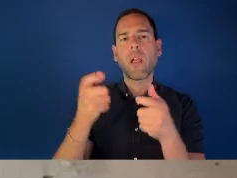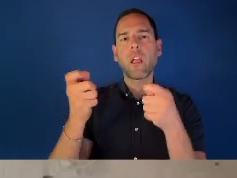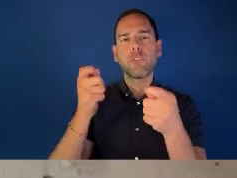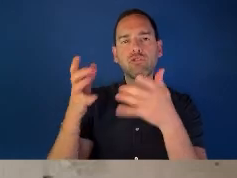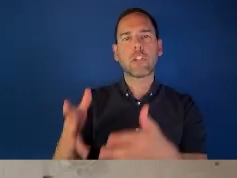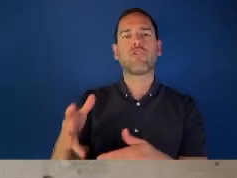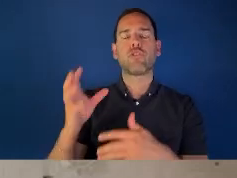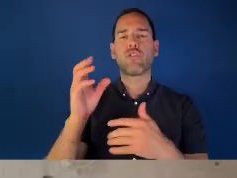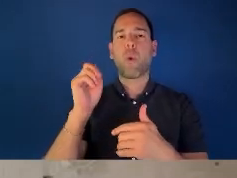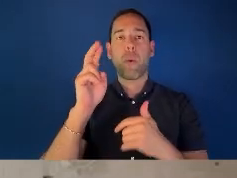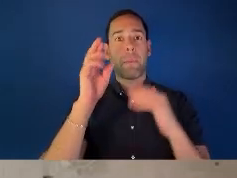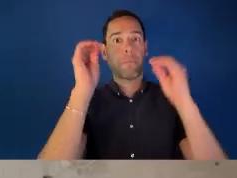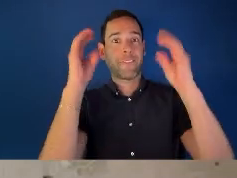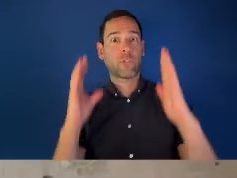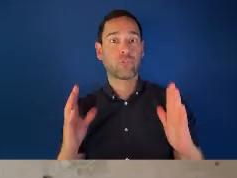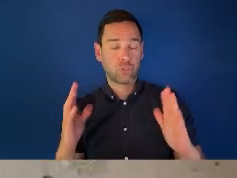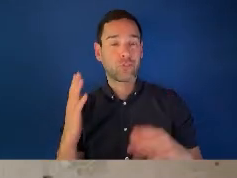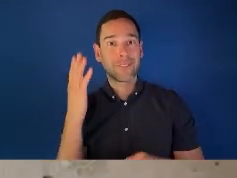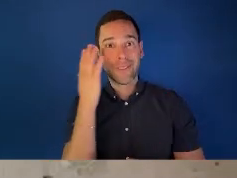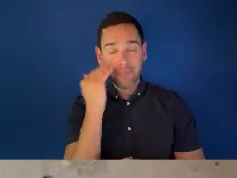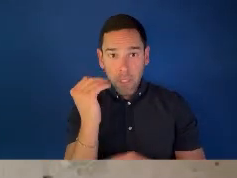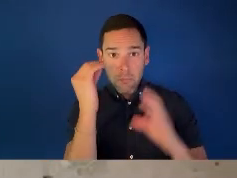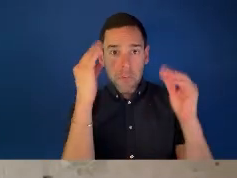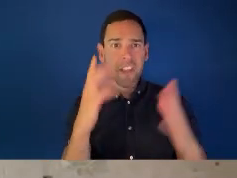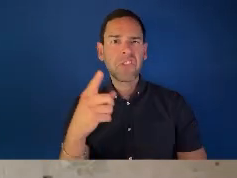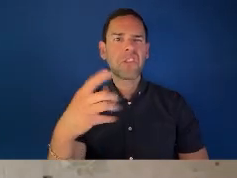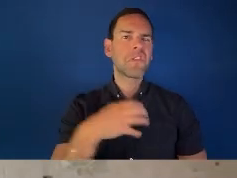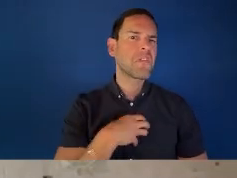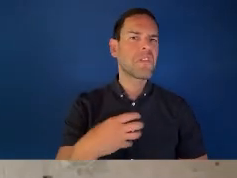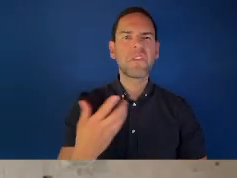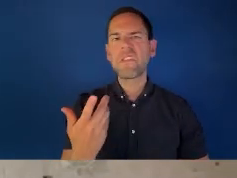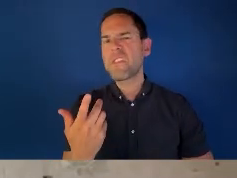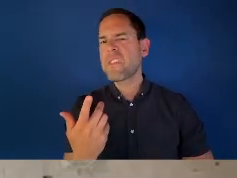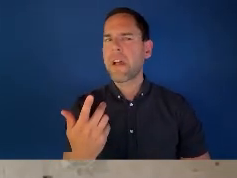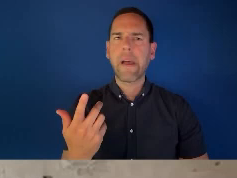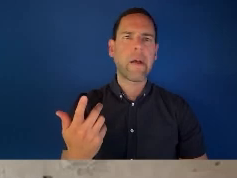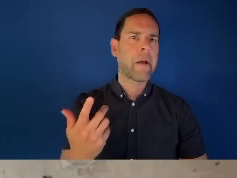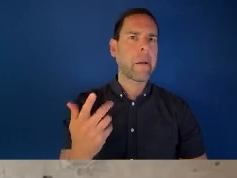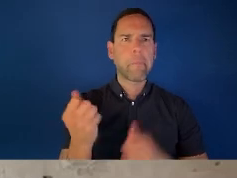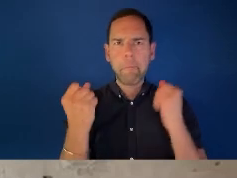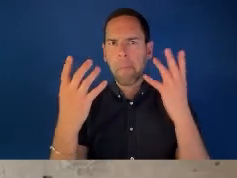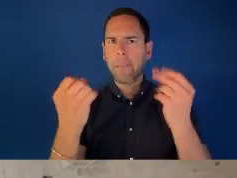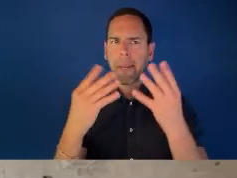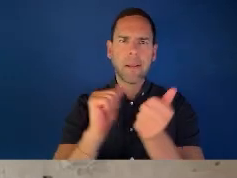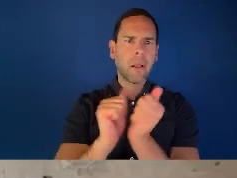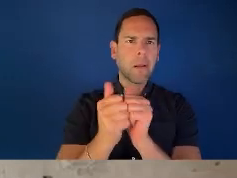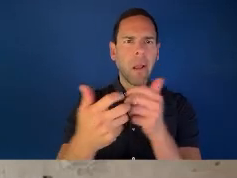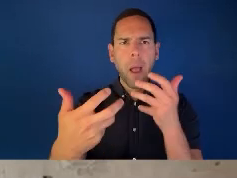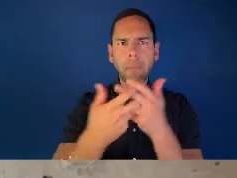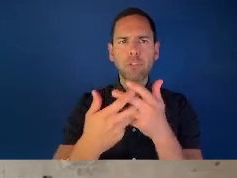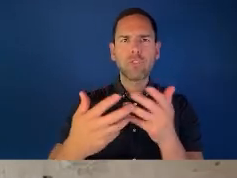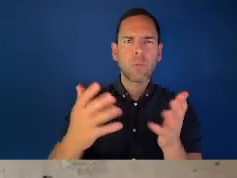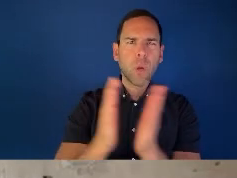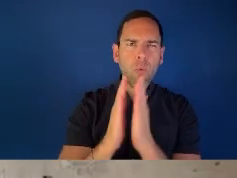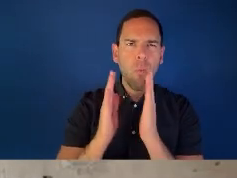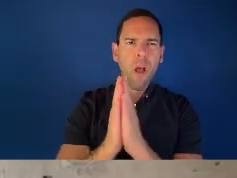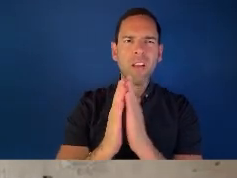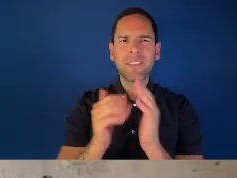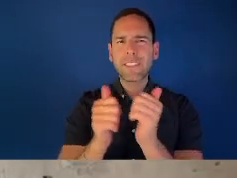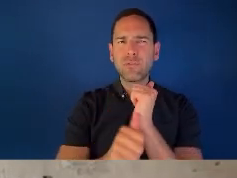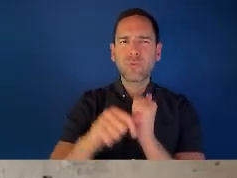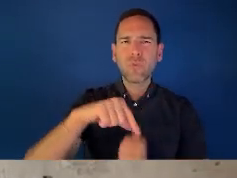So that's, yes. I think there are always systemic barriers in place. That's how